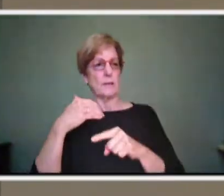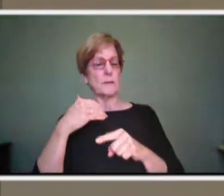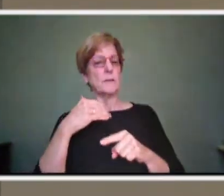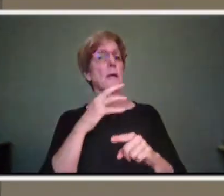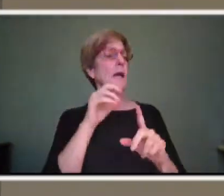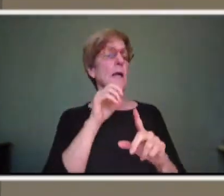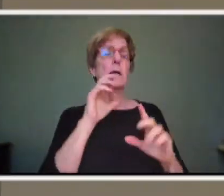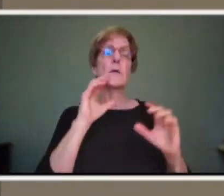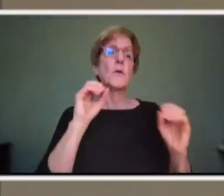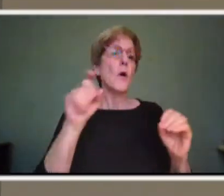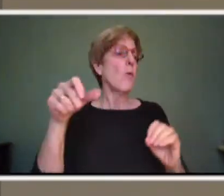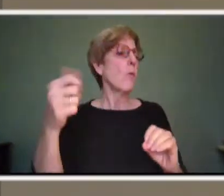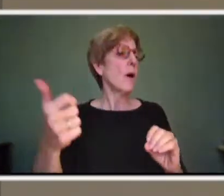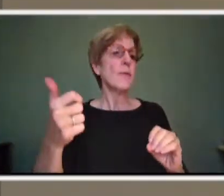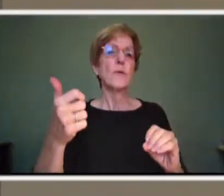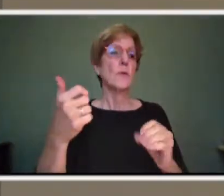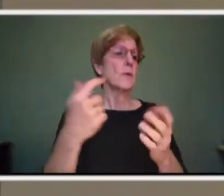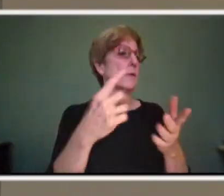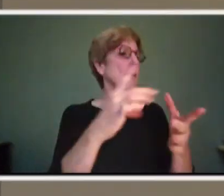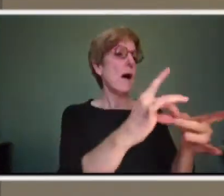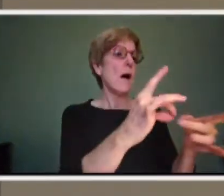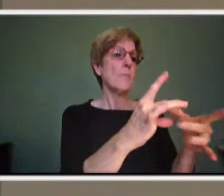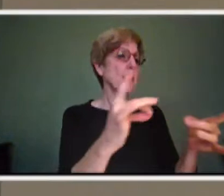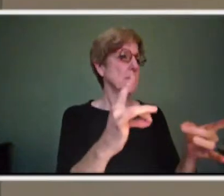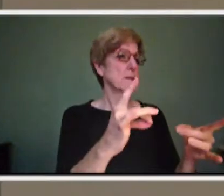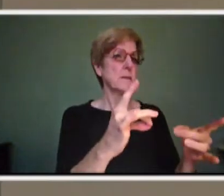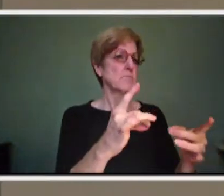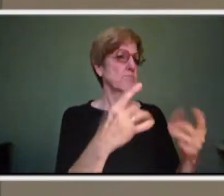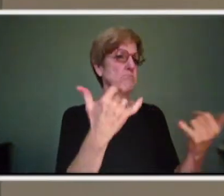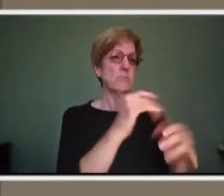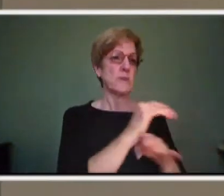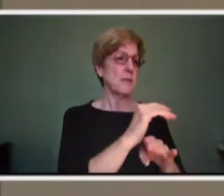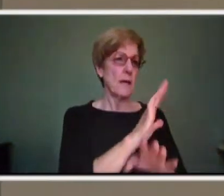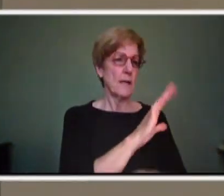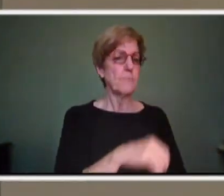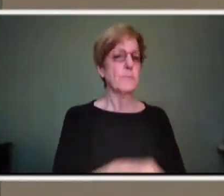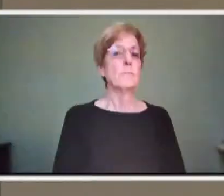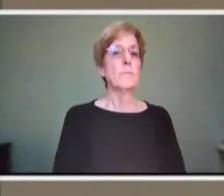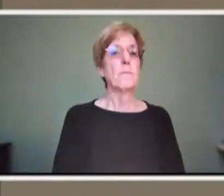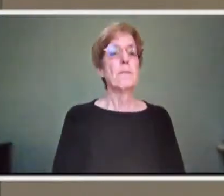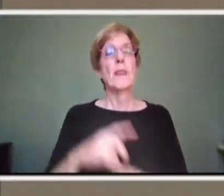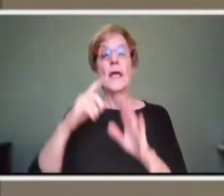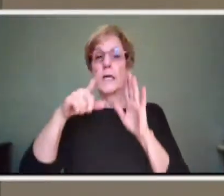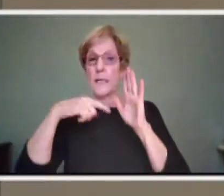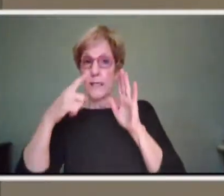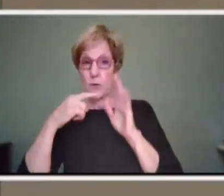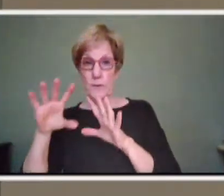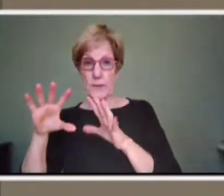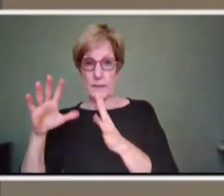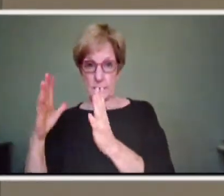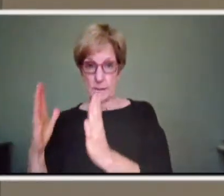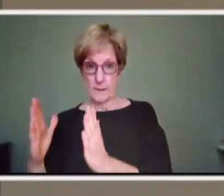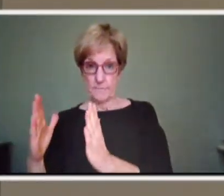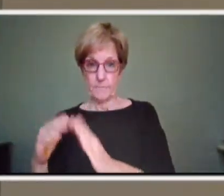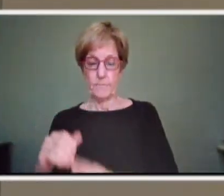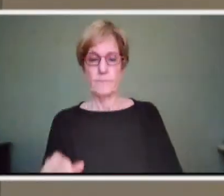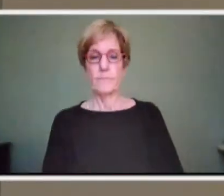public comment will be had tonight. Hearings